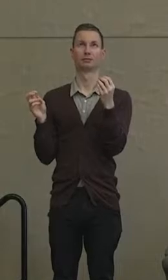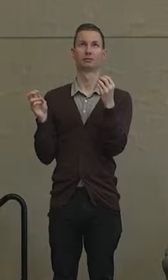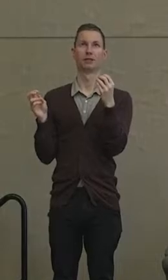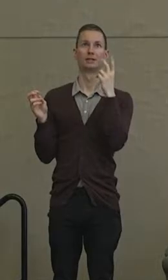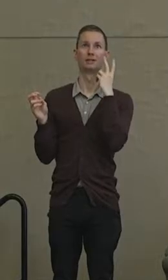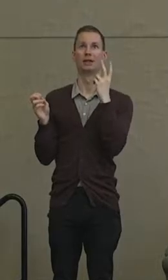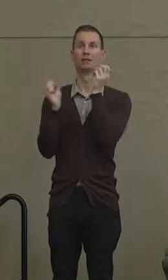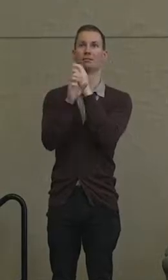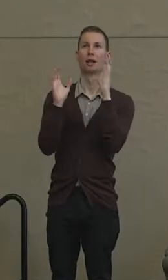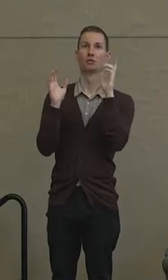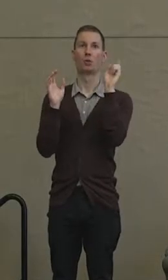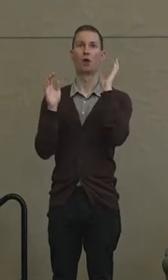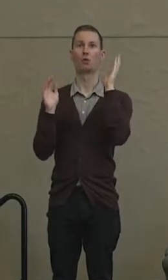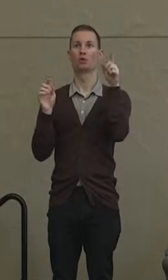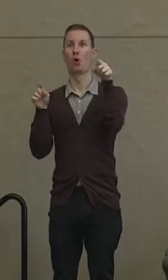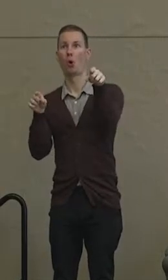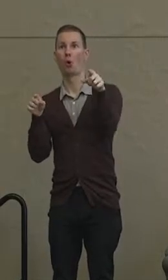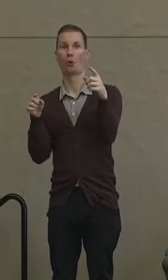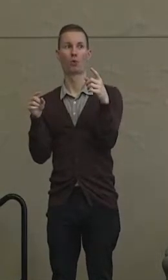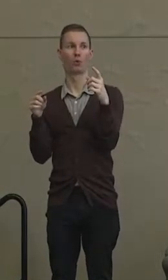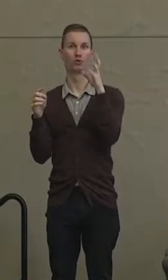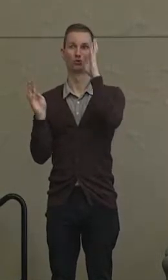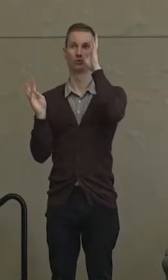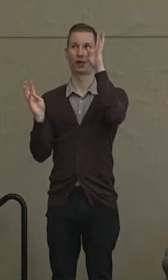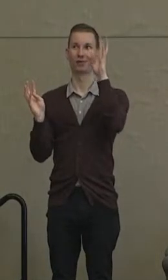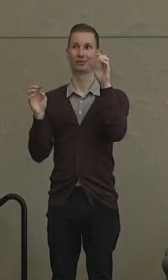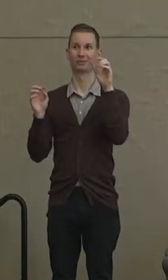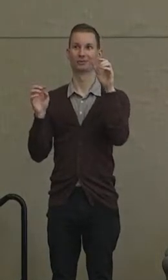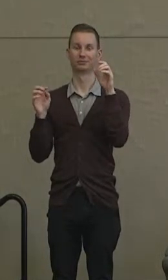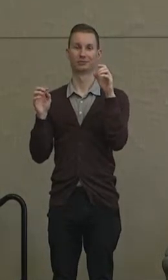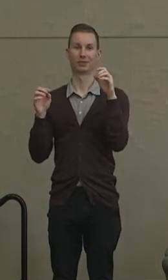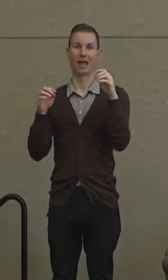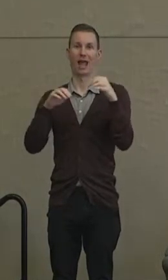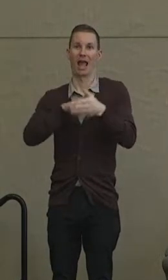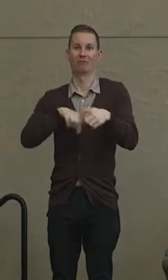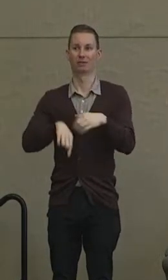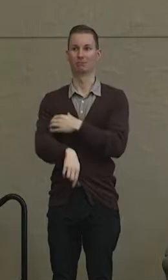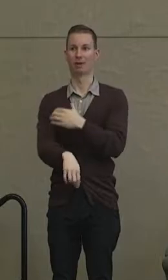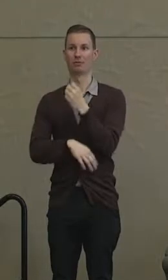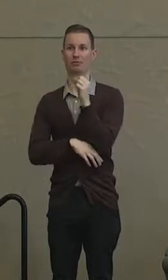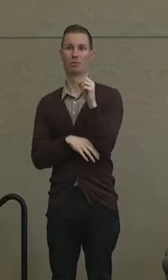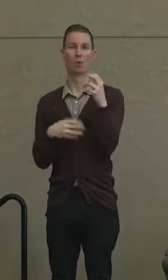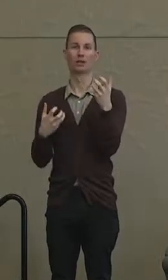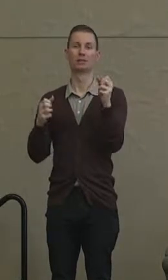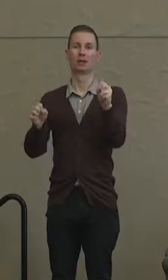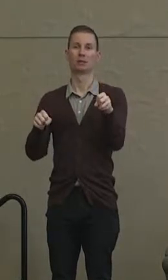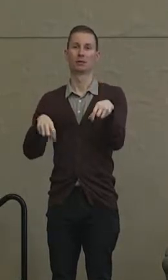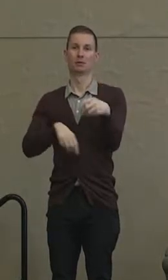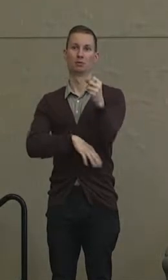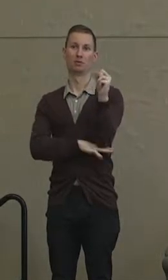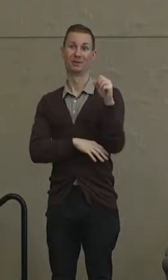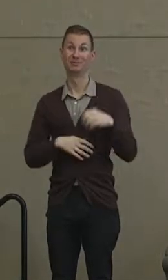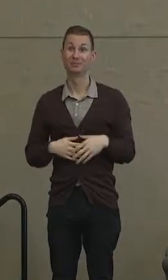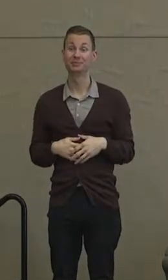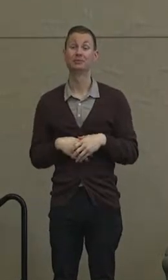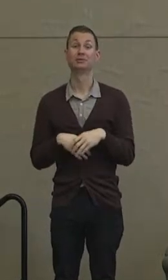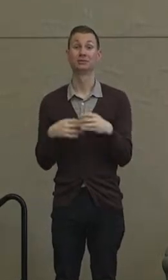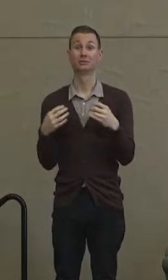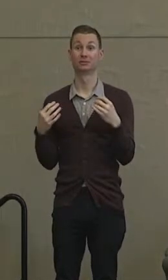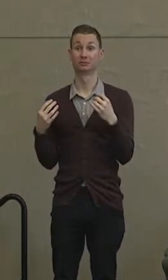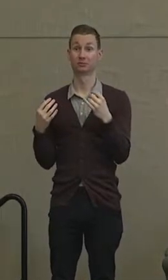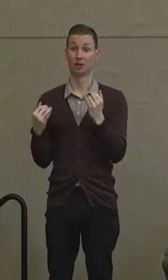and create, as we're at this powerful movement, what it could look like. What are the possibilities of this movement? So I'm going to